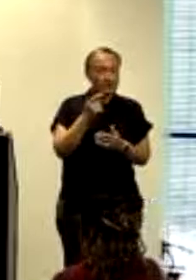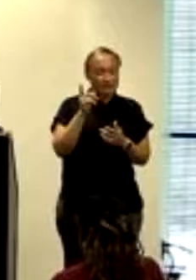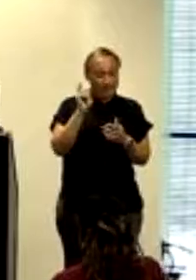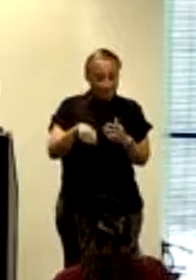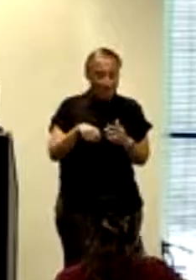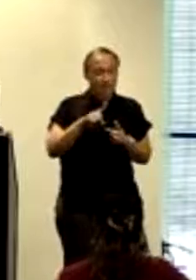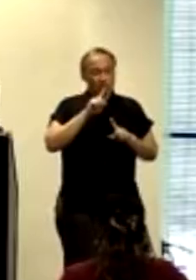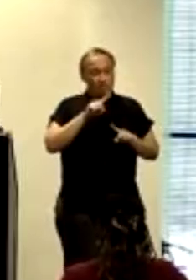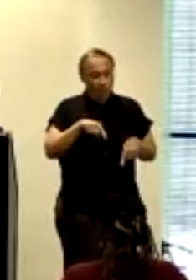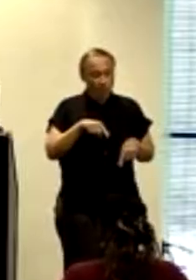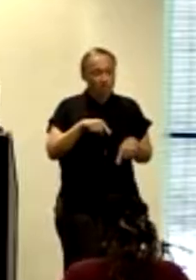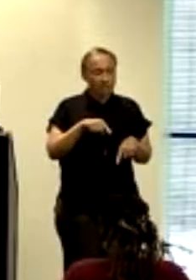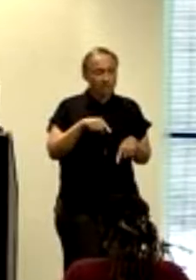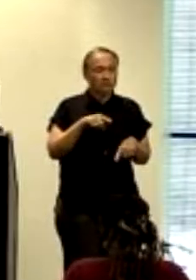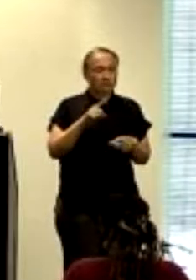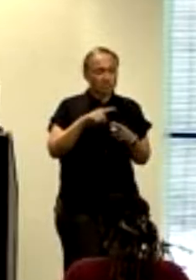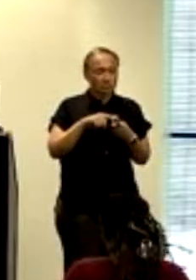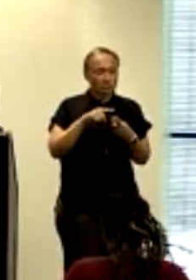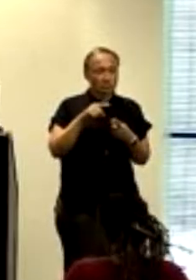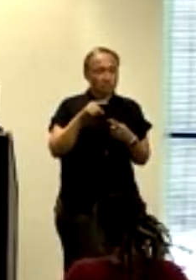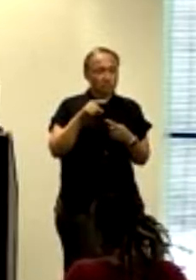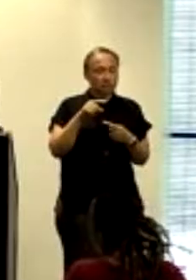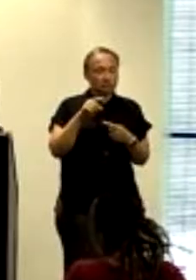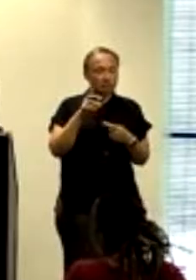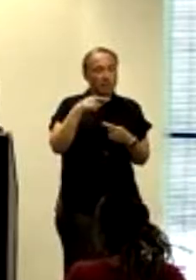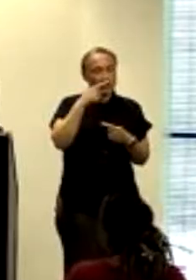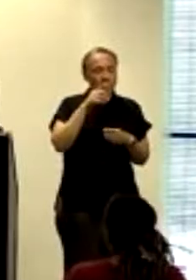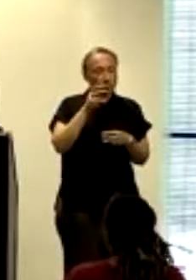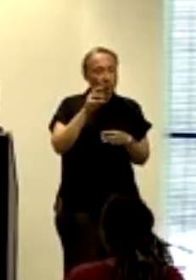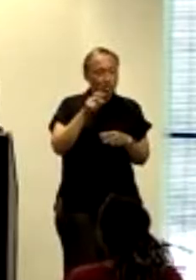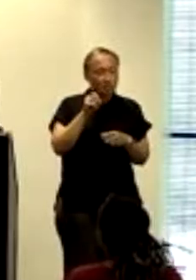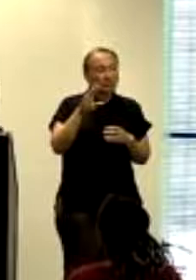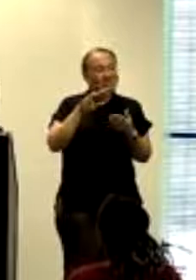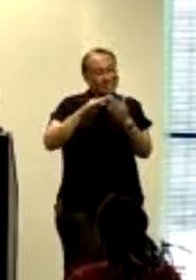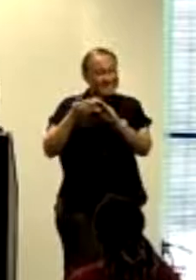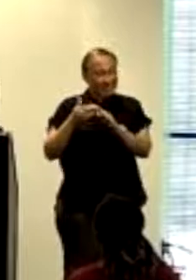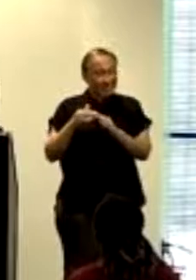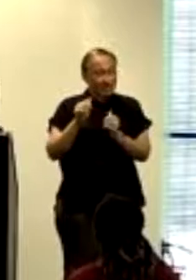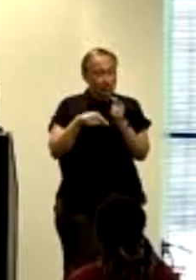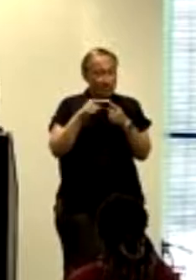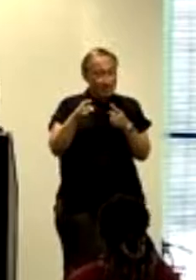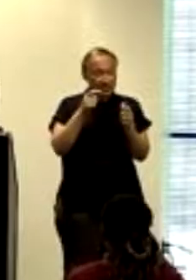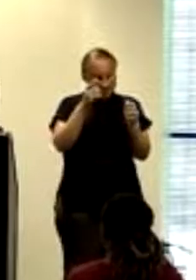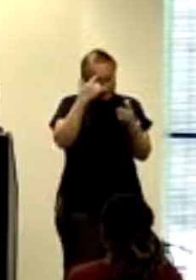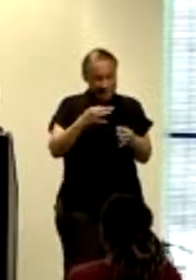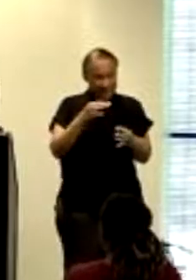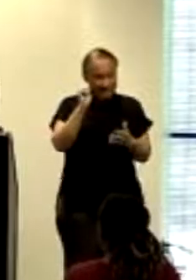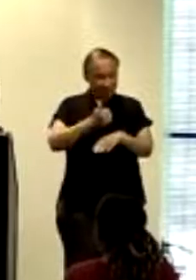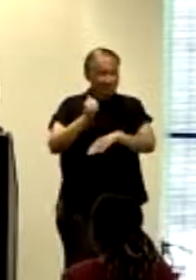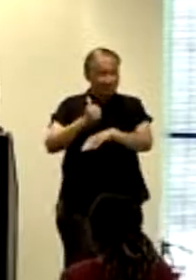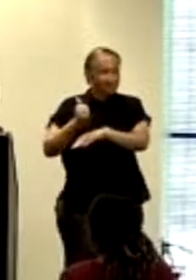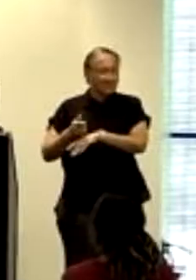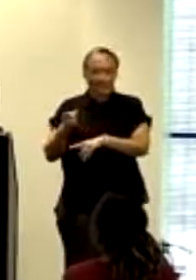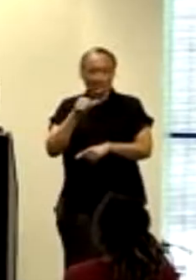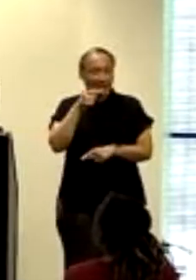has to report to Public Works or to the city when they are going to do this. It